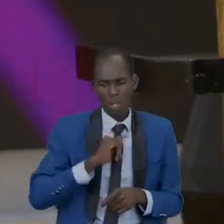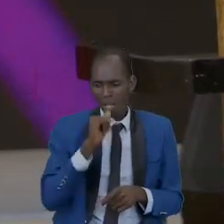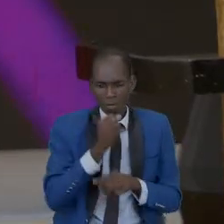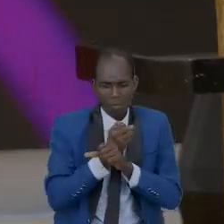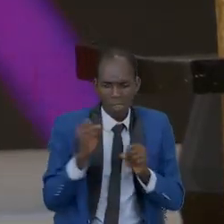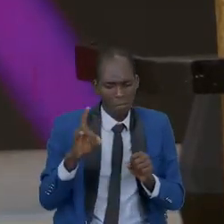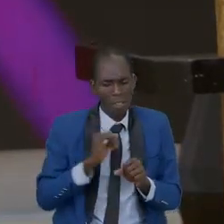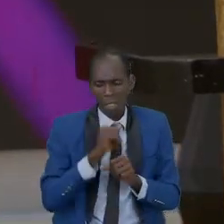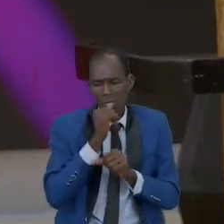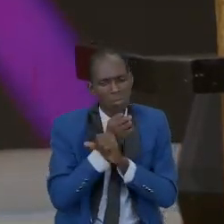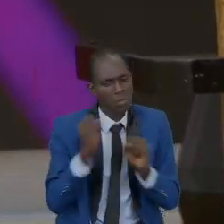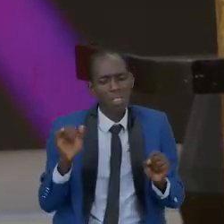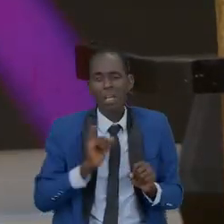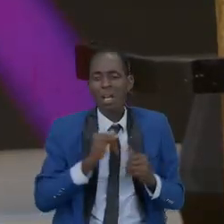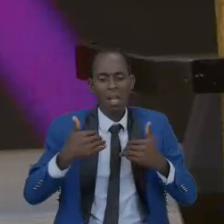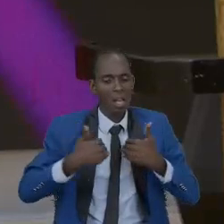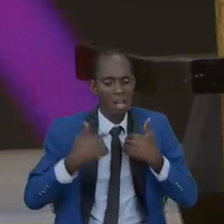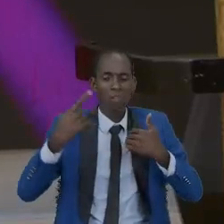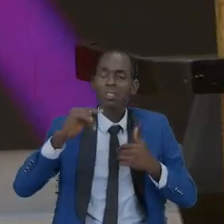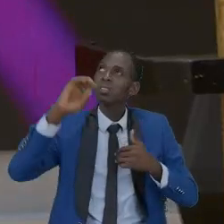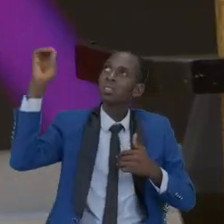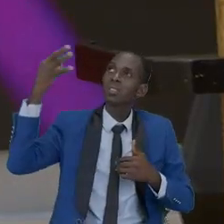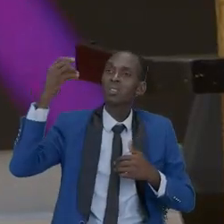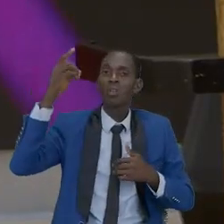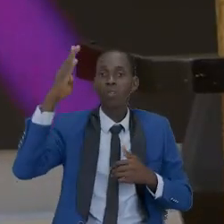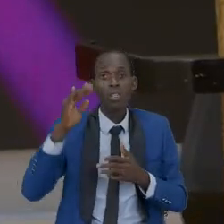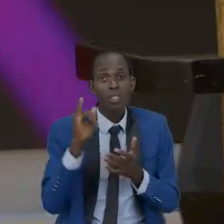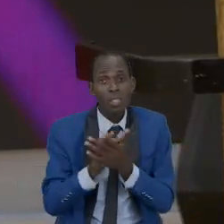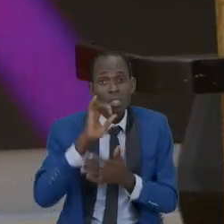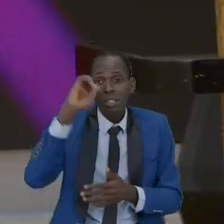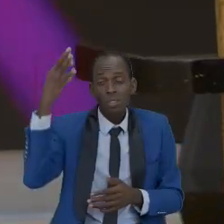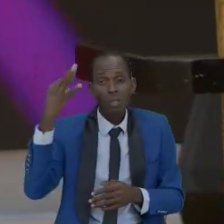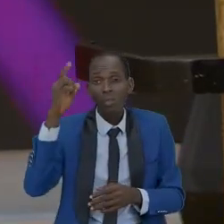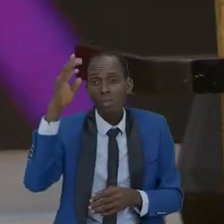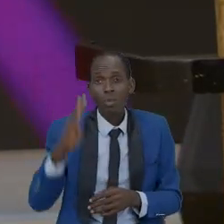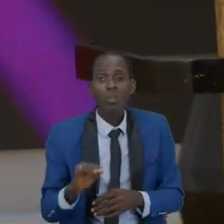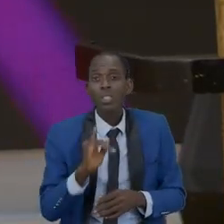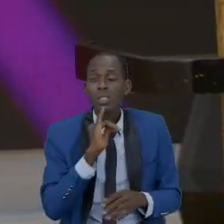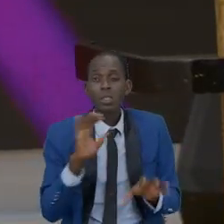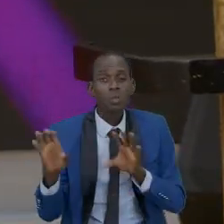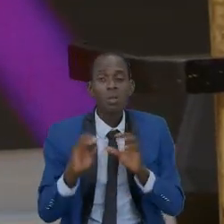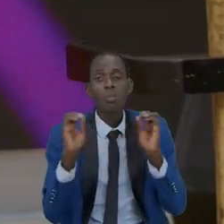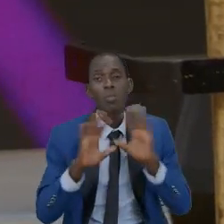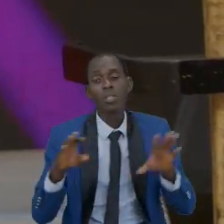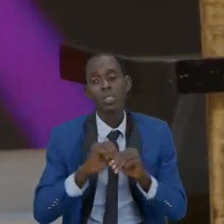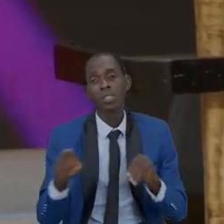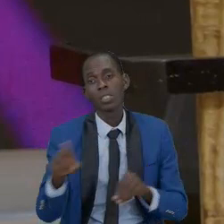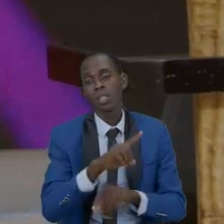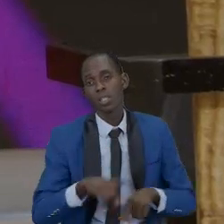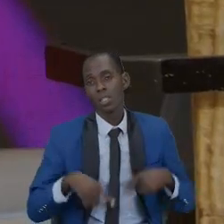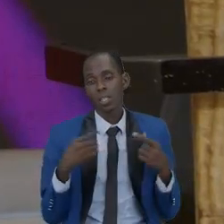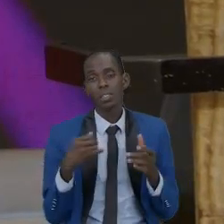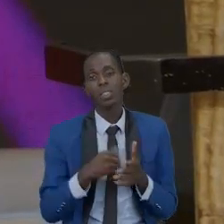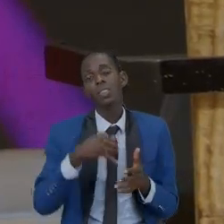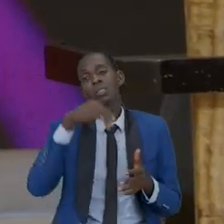am saved. I have the grace of God. That grace of God is doing nothing in their life. They frustrate